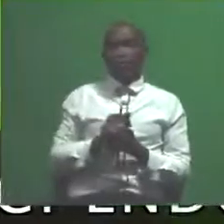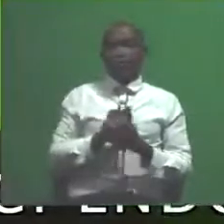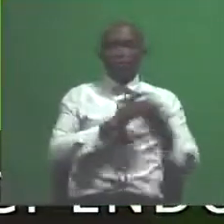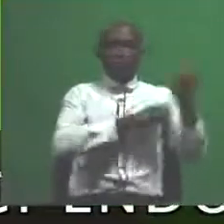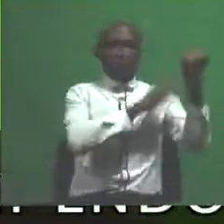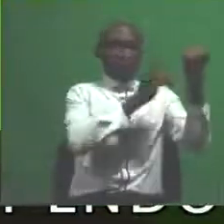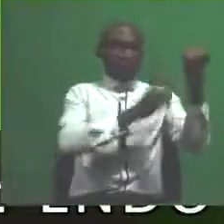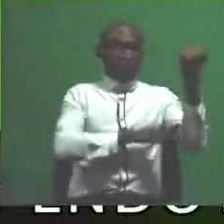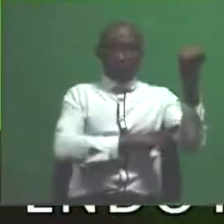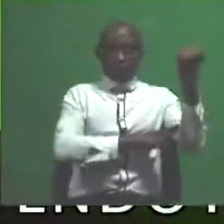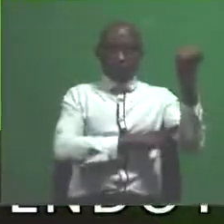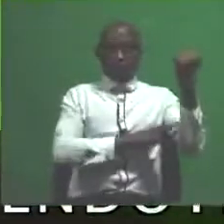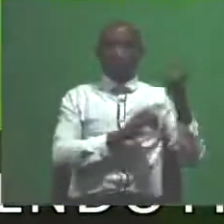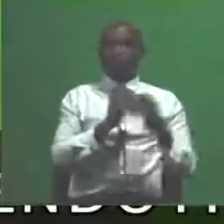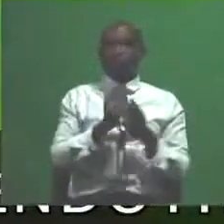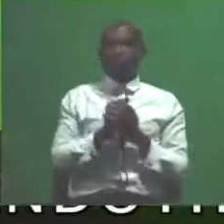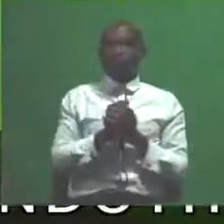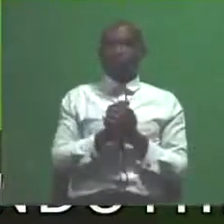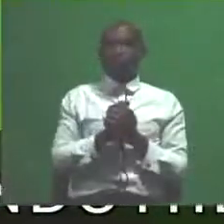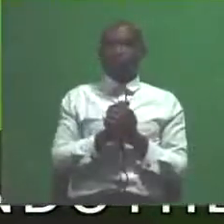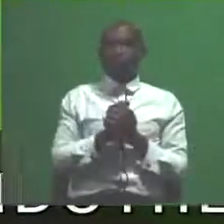energy profile.